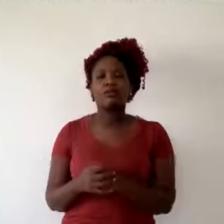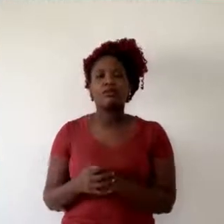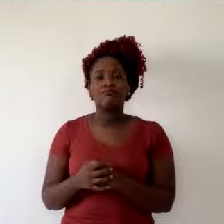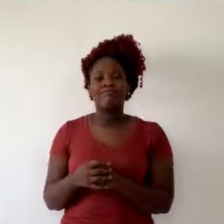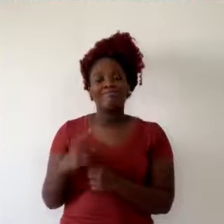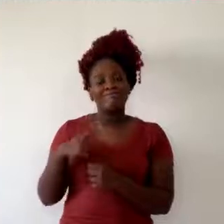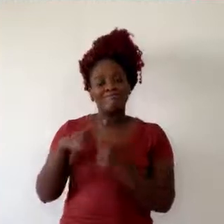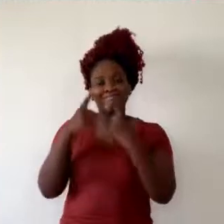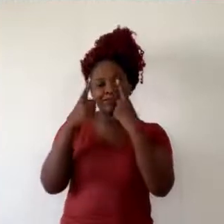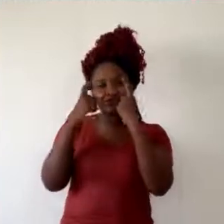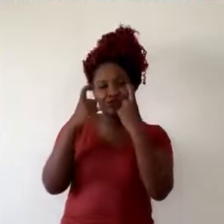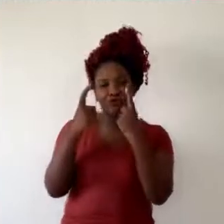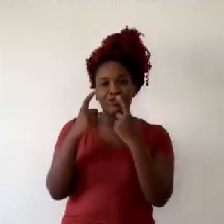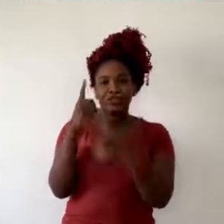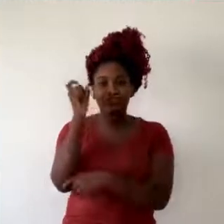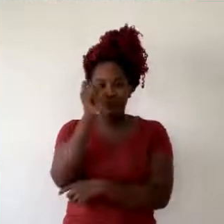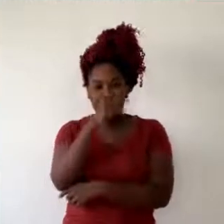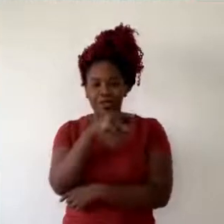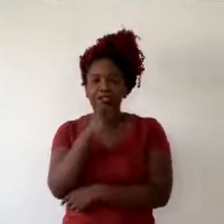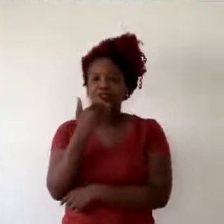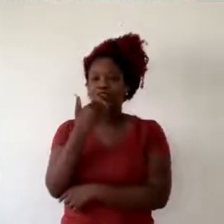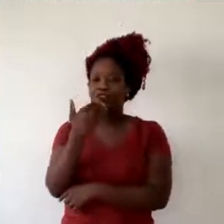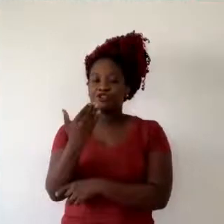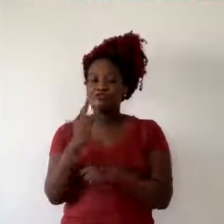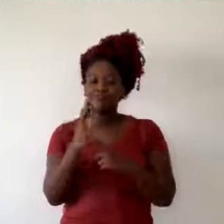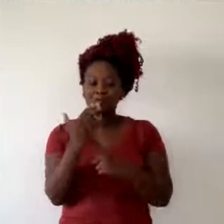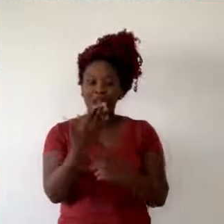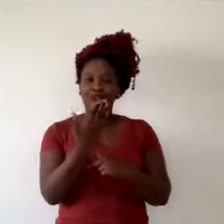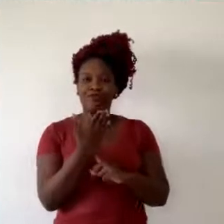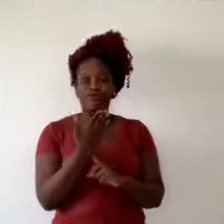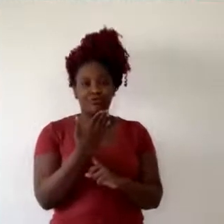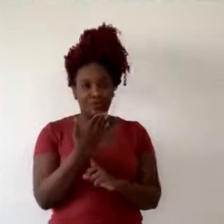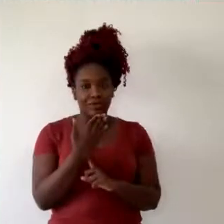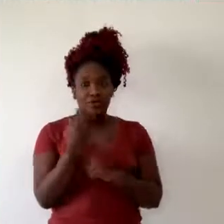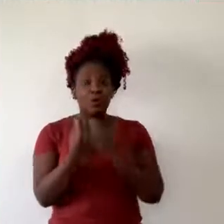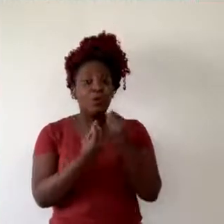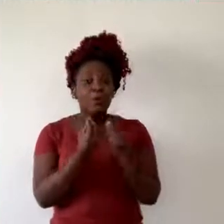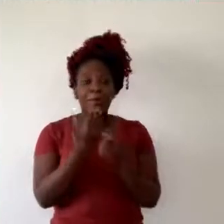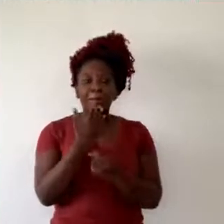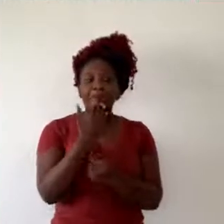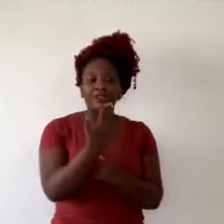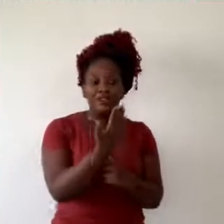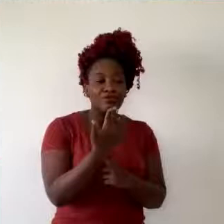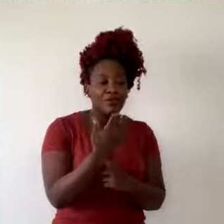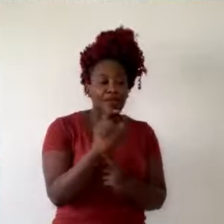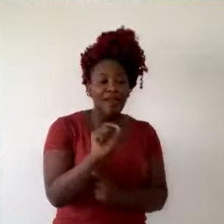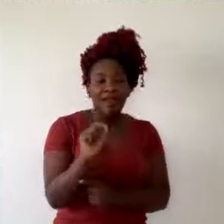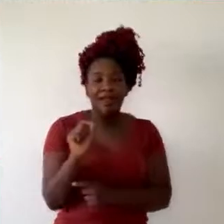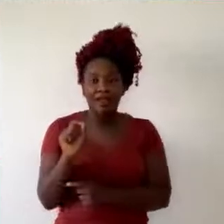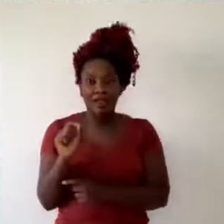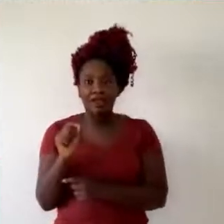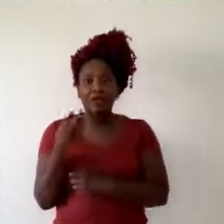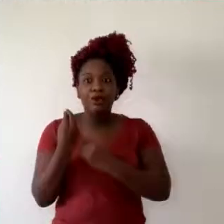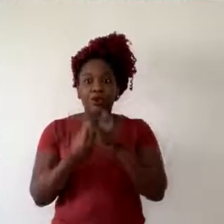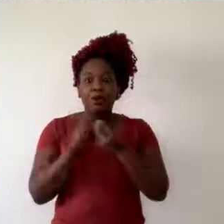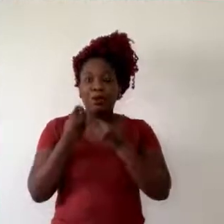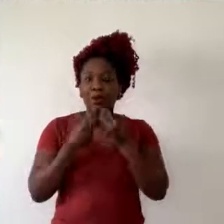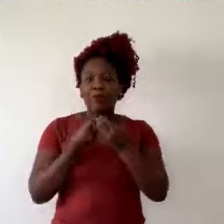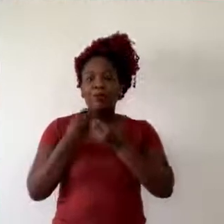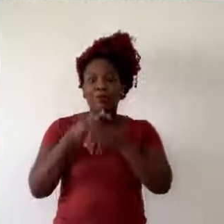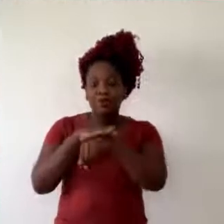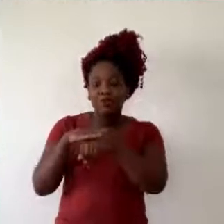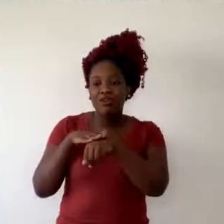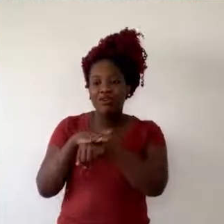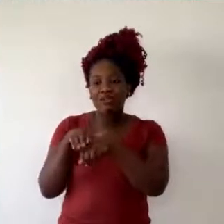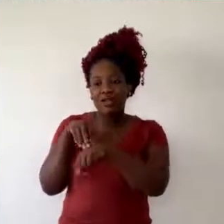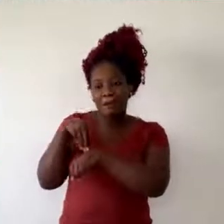to then have a difficulty in asking for help, a difficulty in being able to open